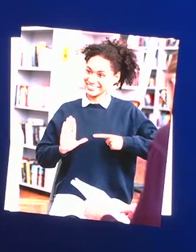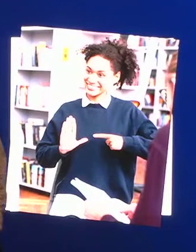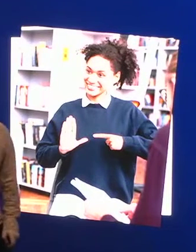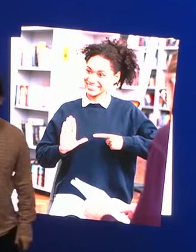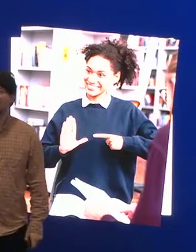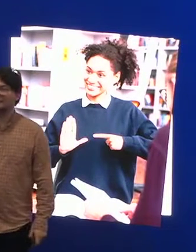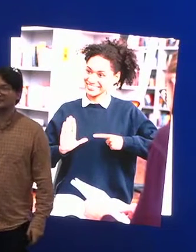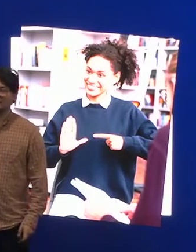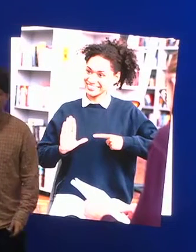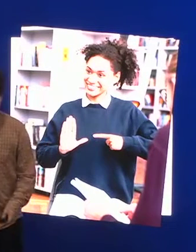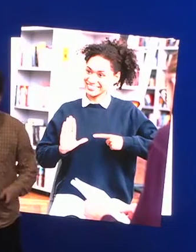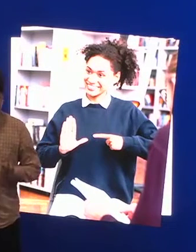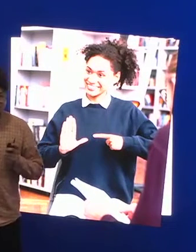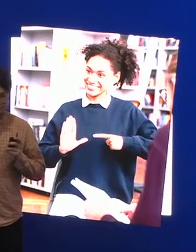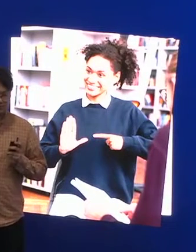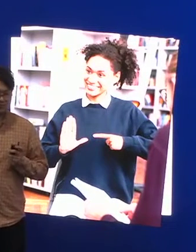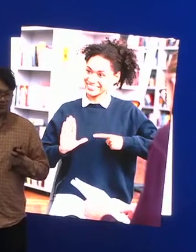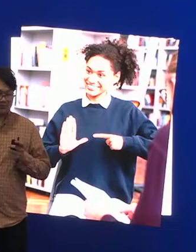equal equivalency.